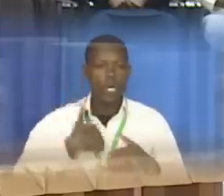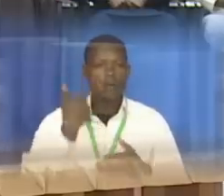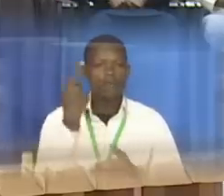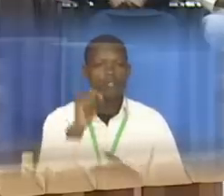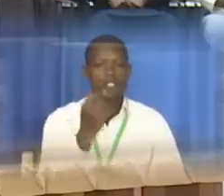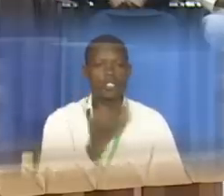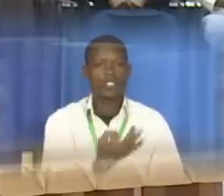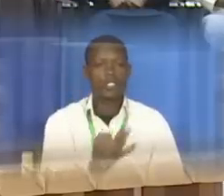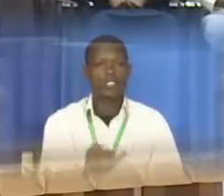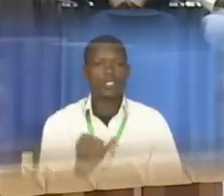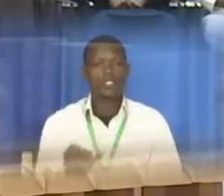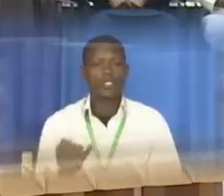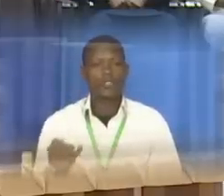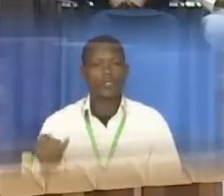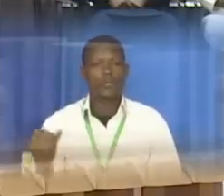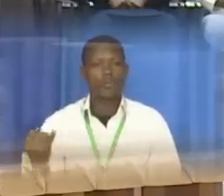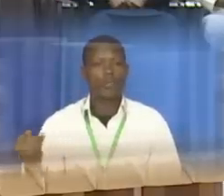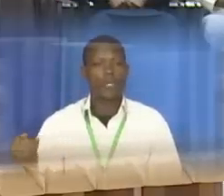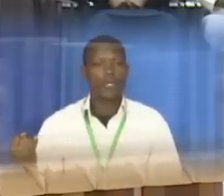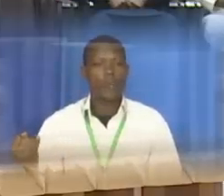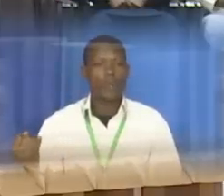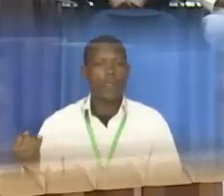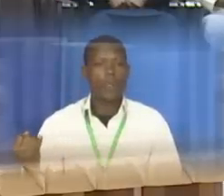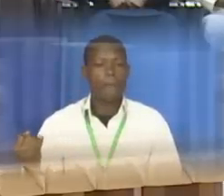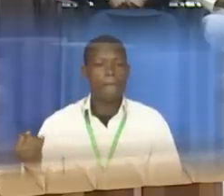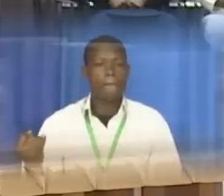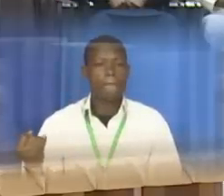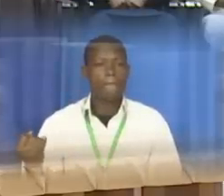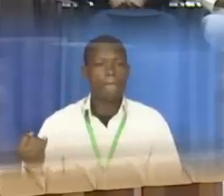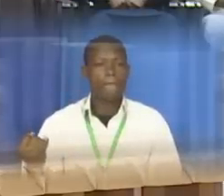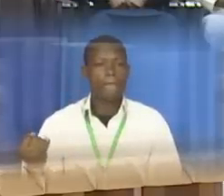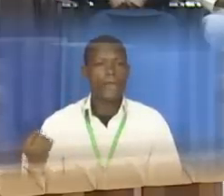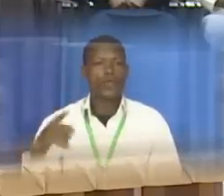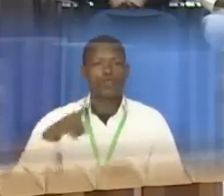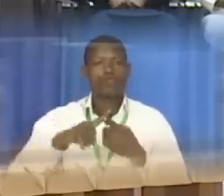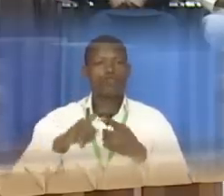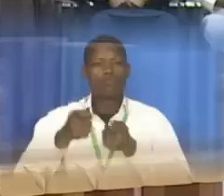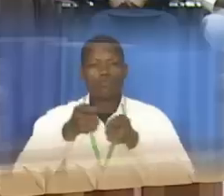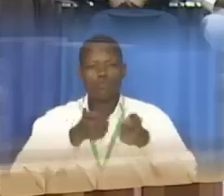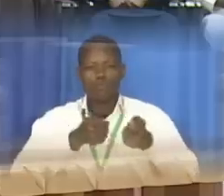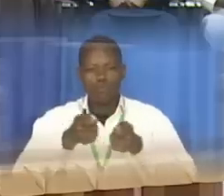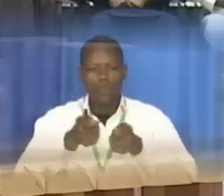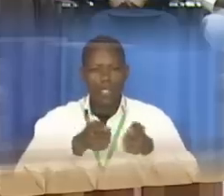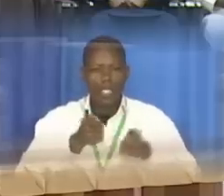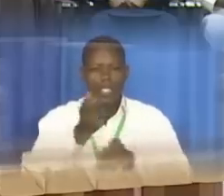We don't have the wherewithal to handle something massive.